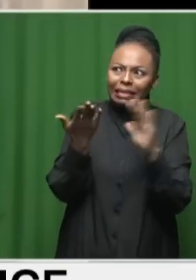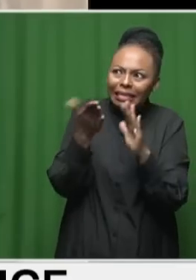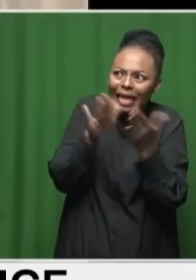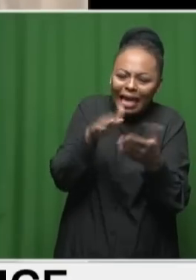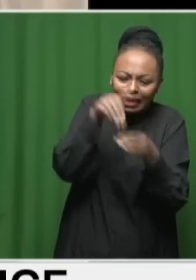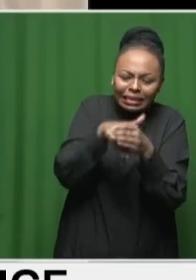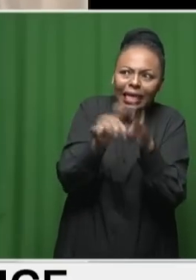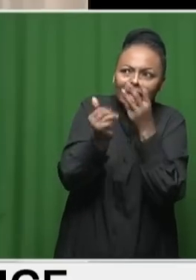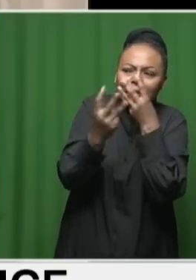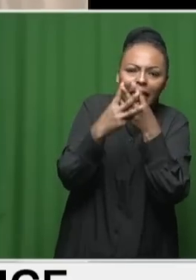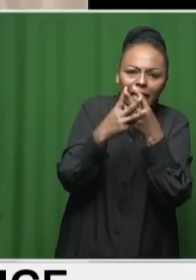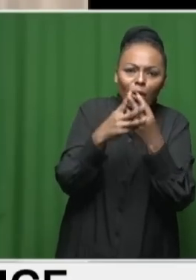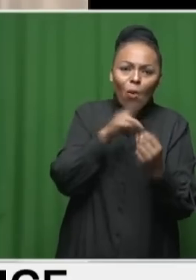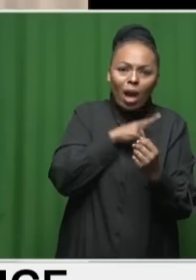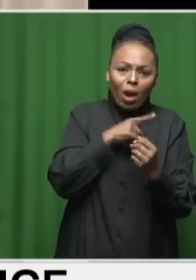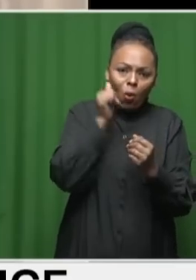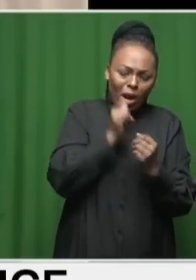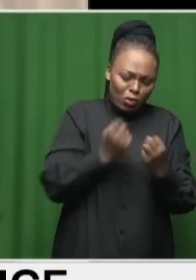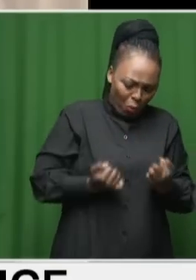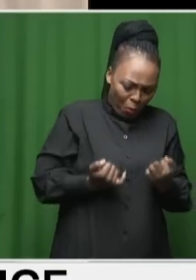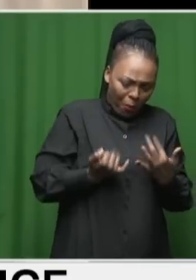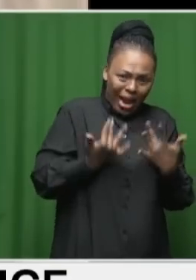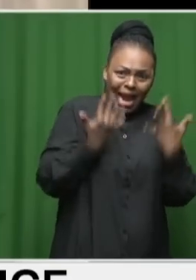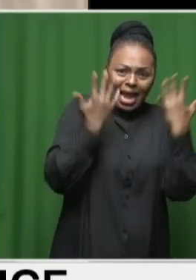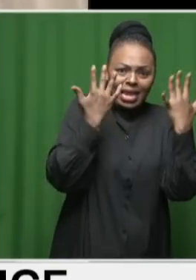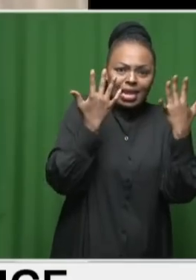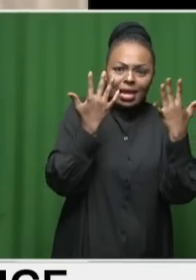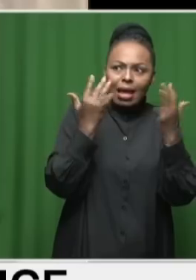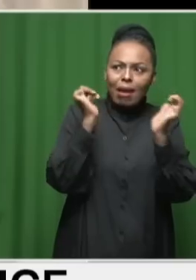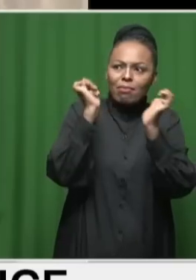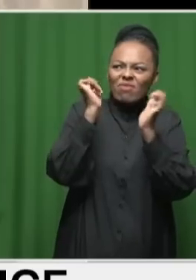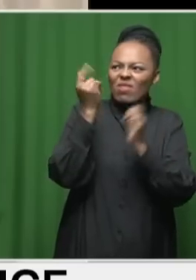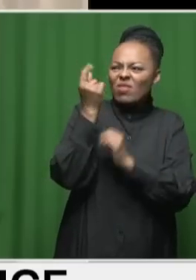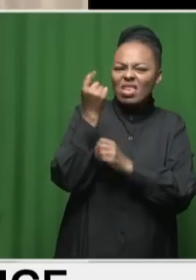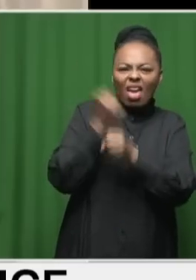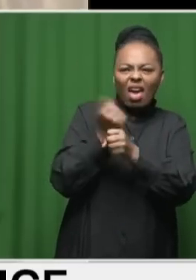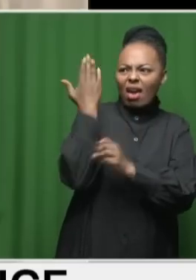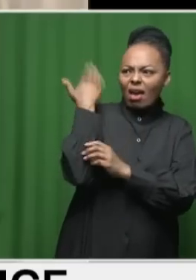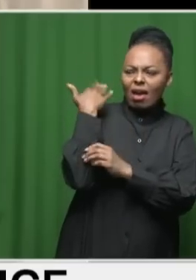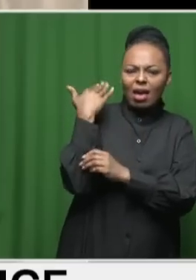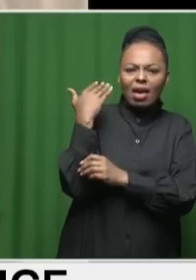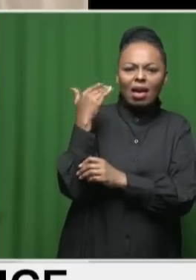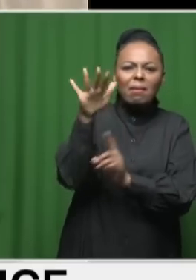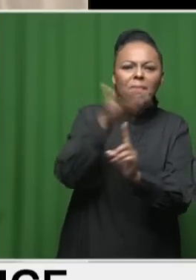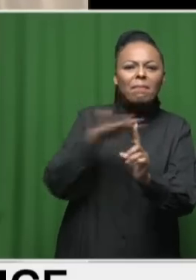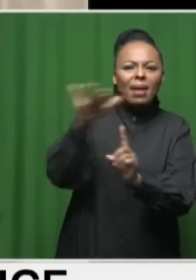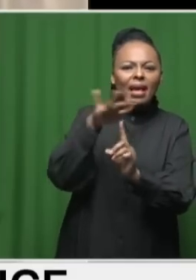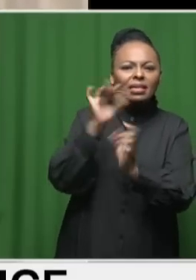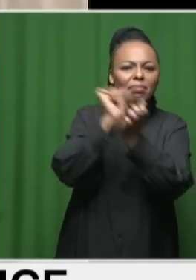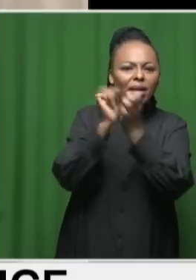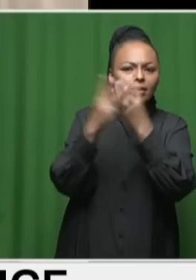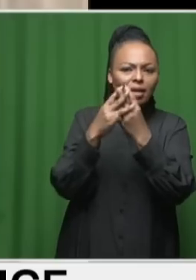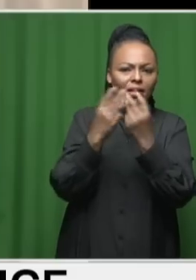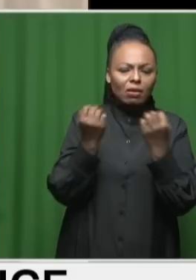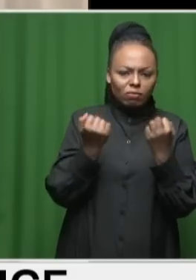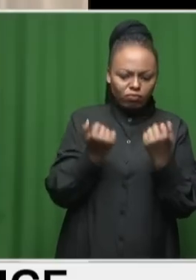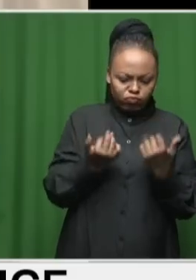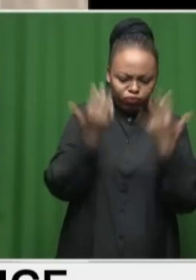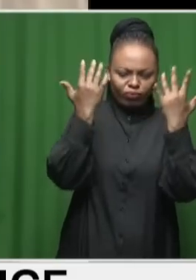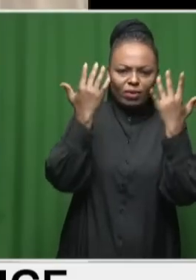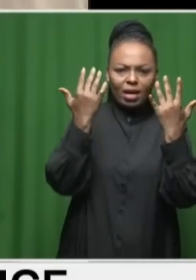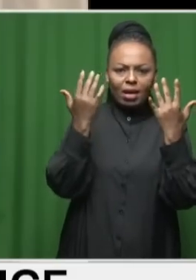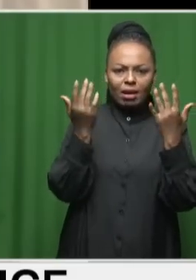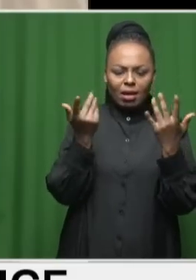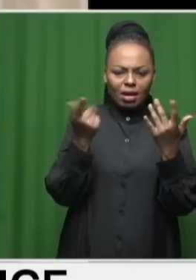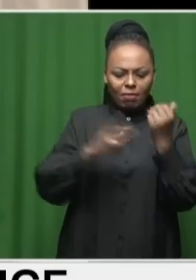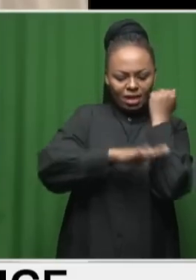that when you burn, a few years ago, the prison burned, and there's a lot of, some prisoners started a fire with a blanket, and there was a lot of